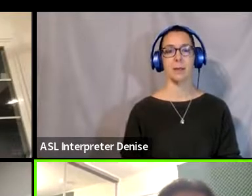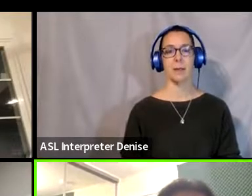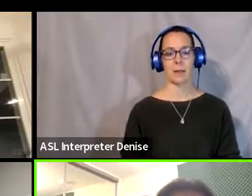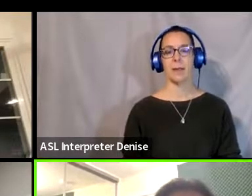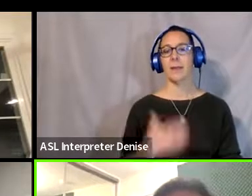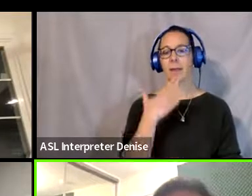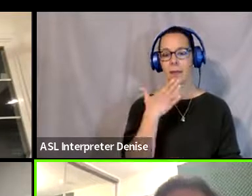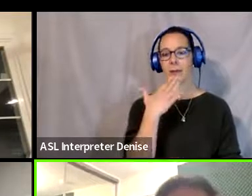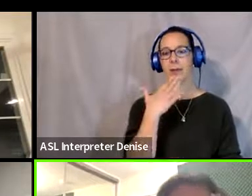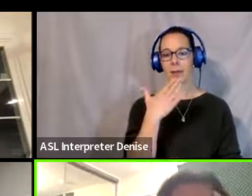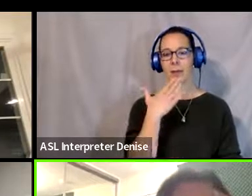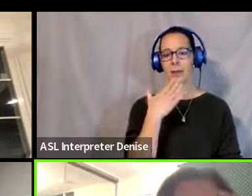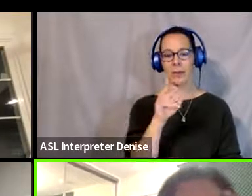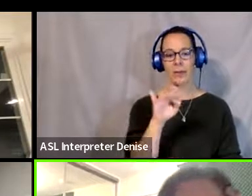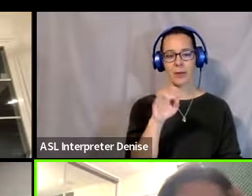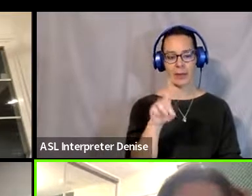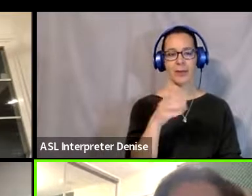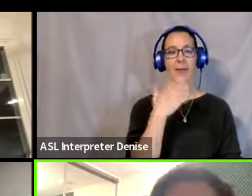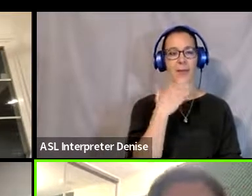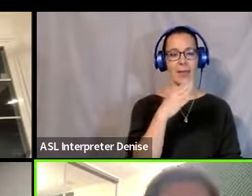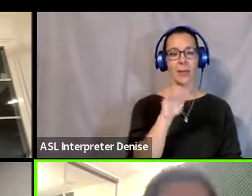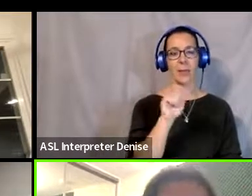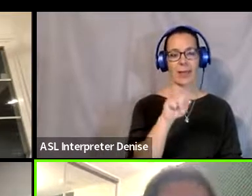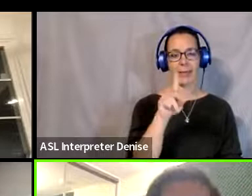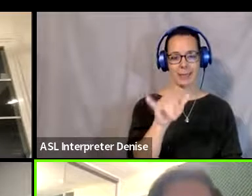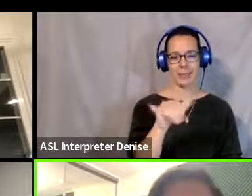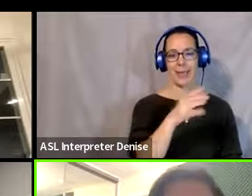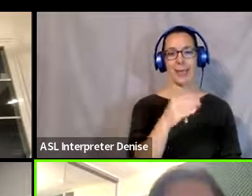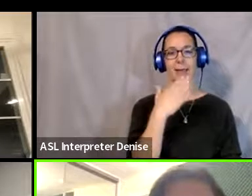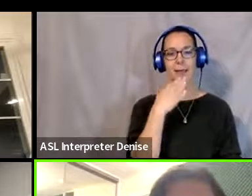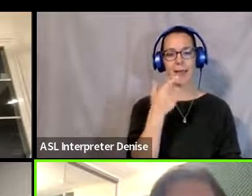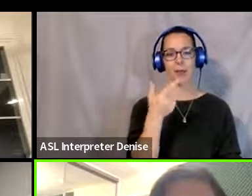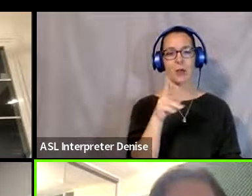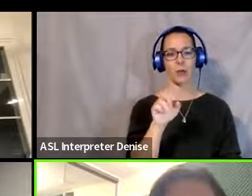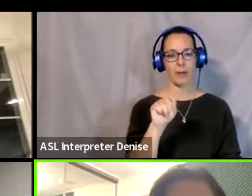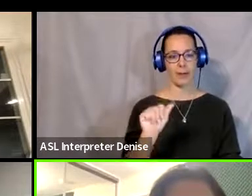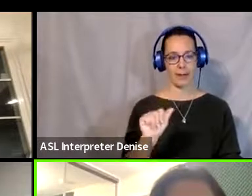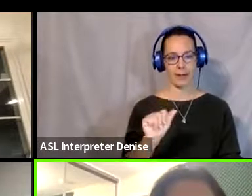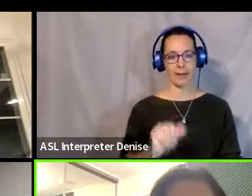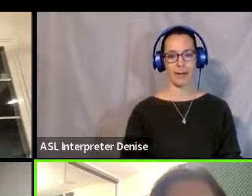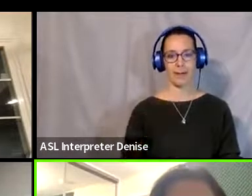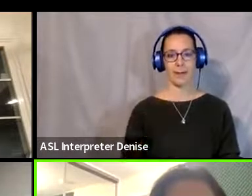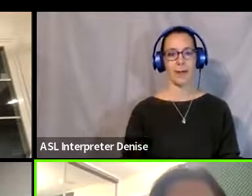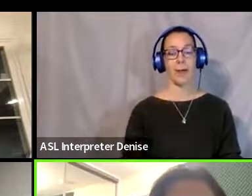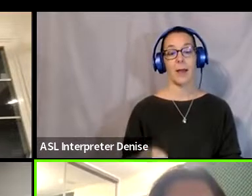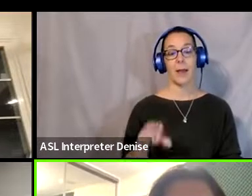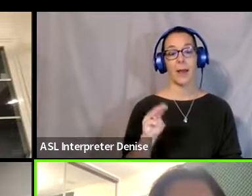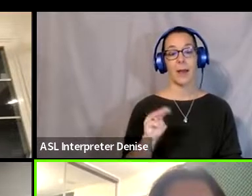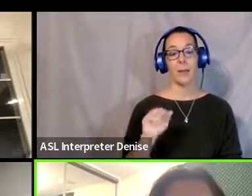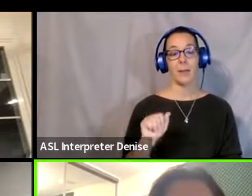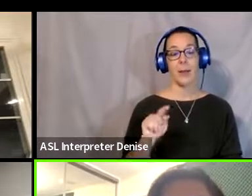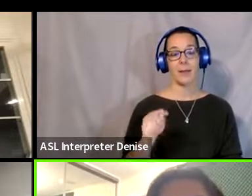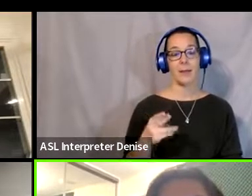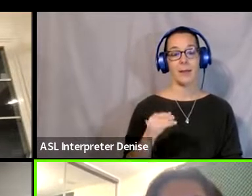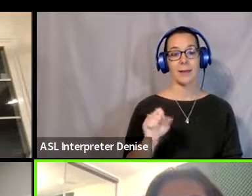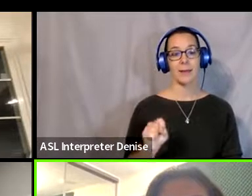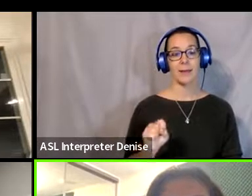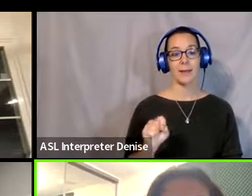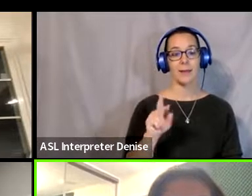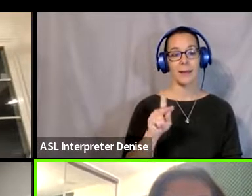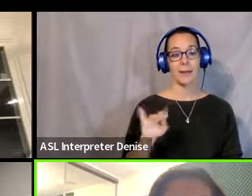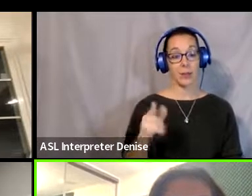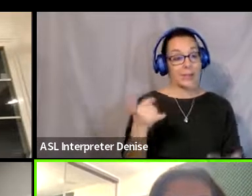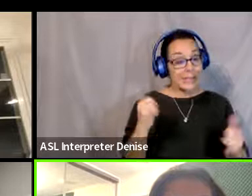Thank you. Thank you, David. Thank you, Andy, and also Greta. And I think Matthias Kill is raising the hand still. Is that